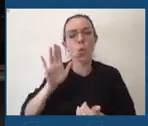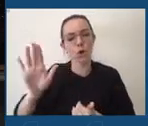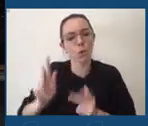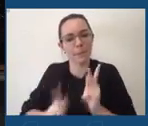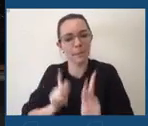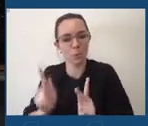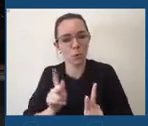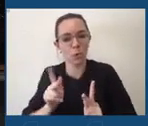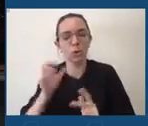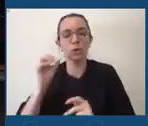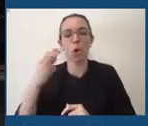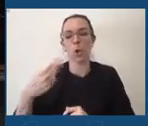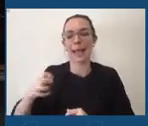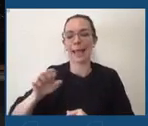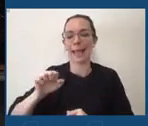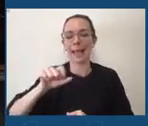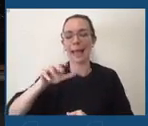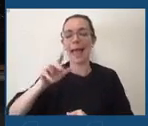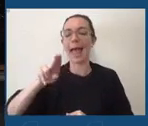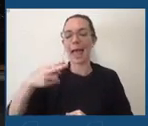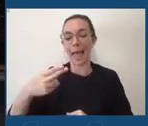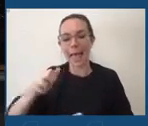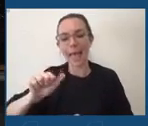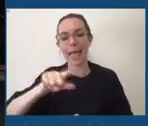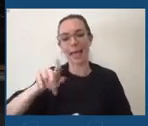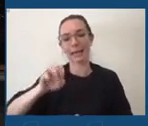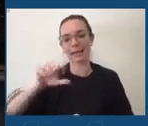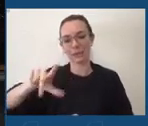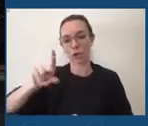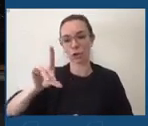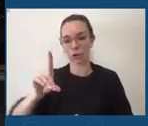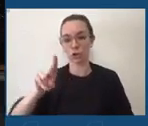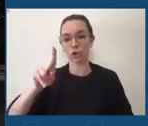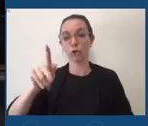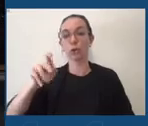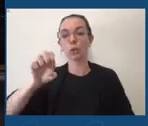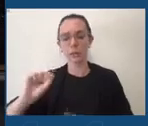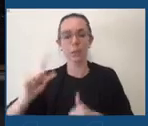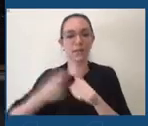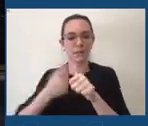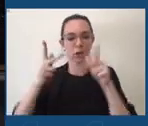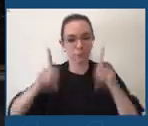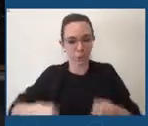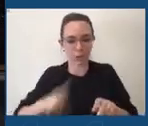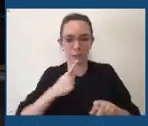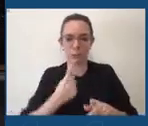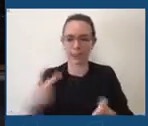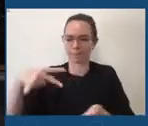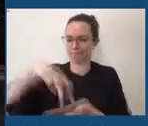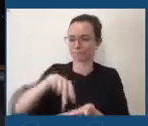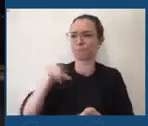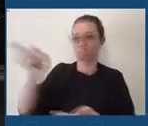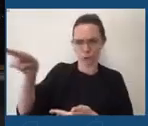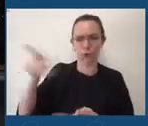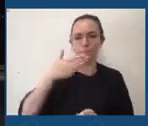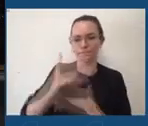so Hazel Dukes was the first person in our community to stand up and say, she's all right. She's the one.